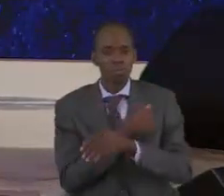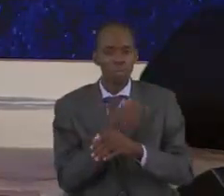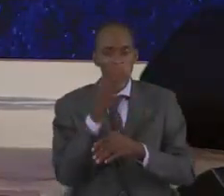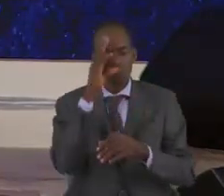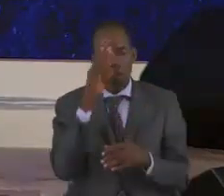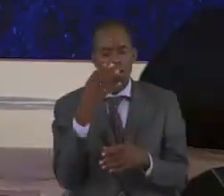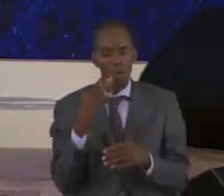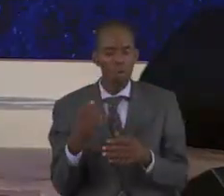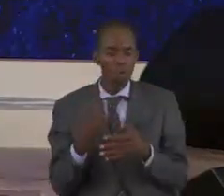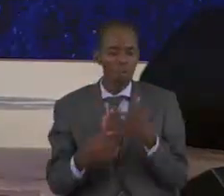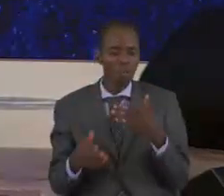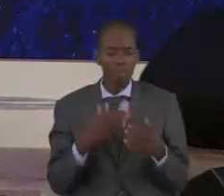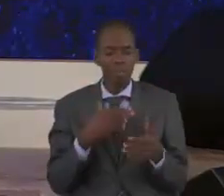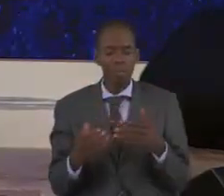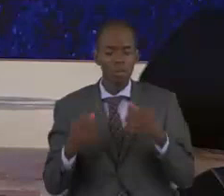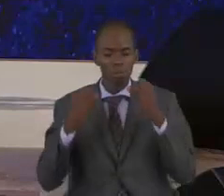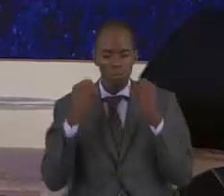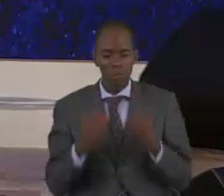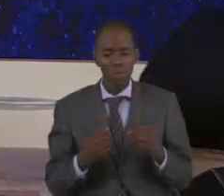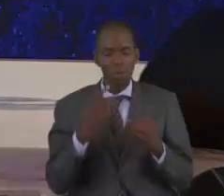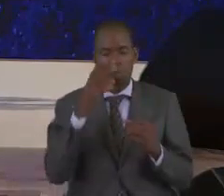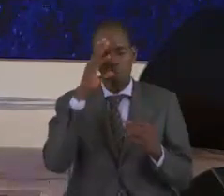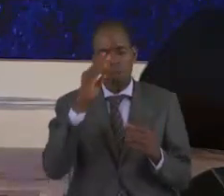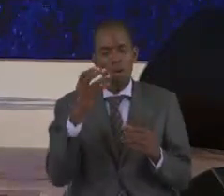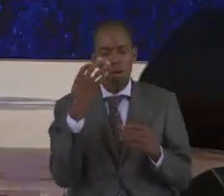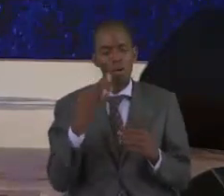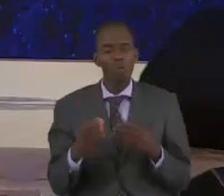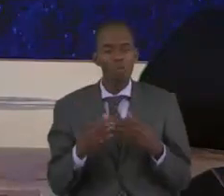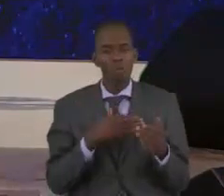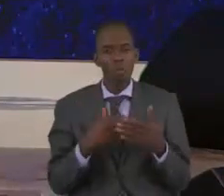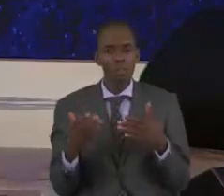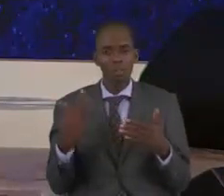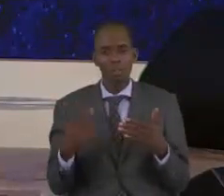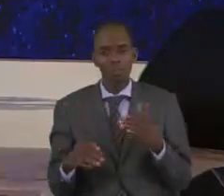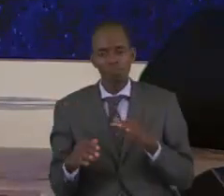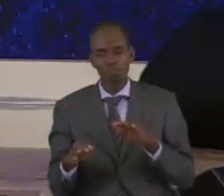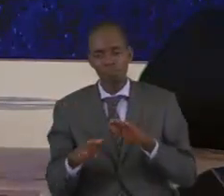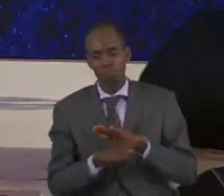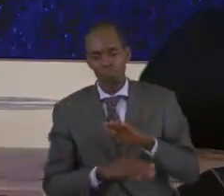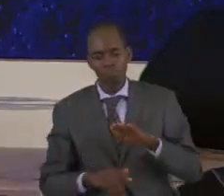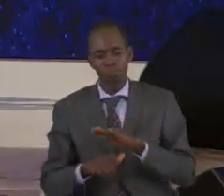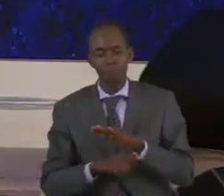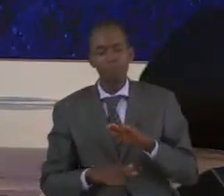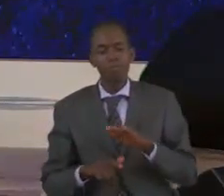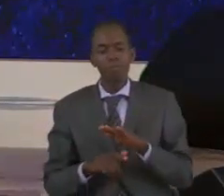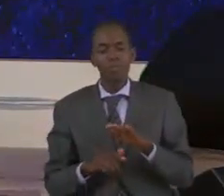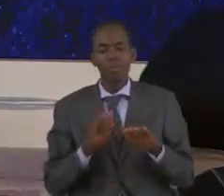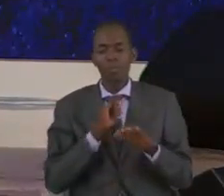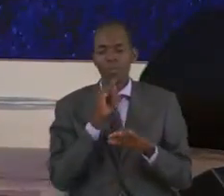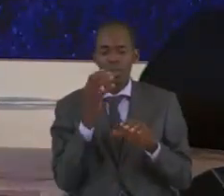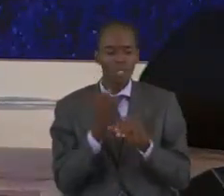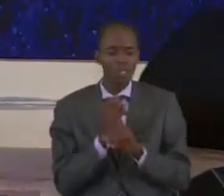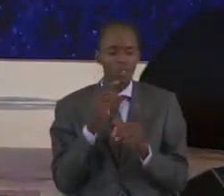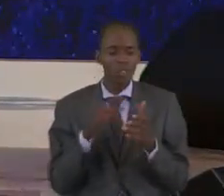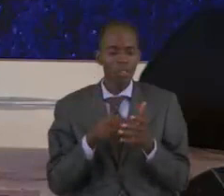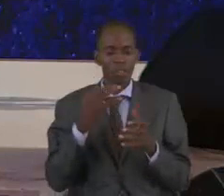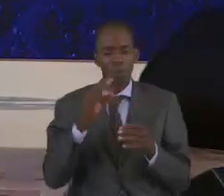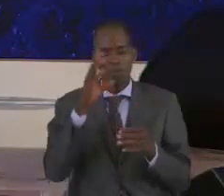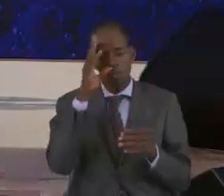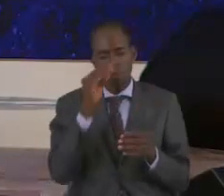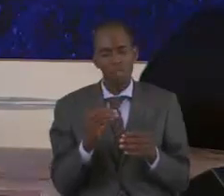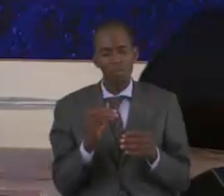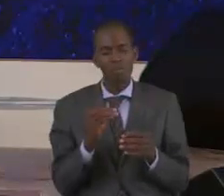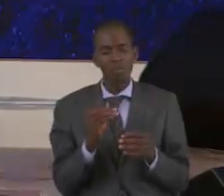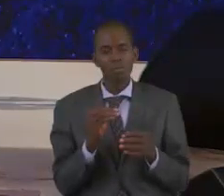power, man of whatever background, I did not receive this of man. Neither was I